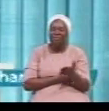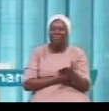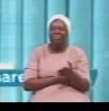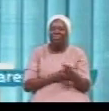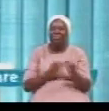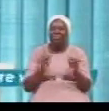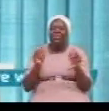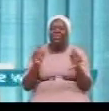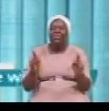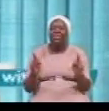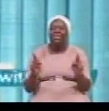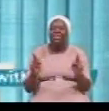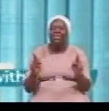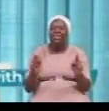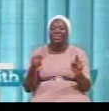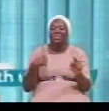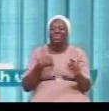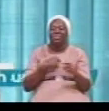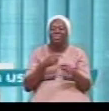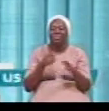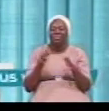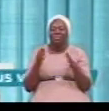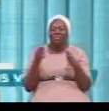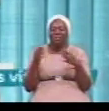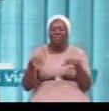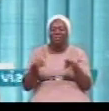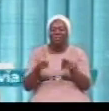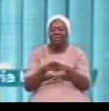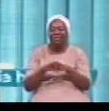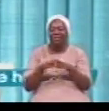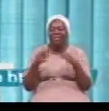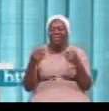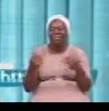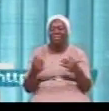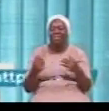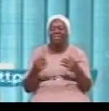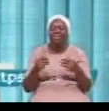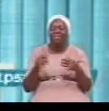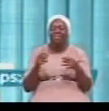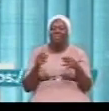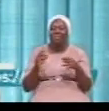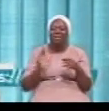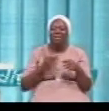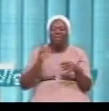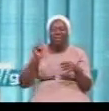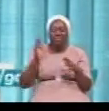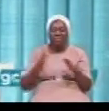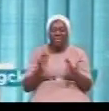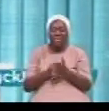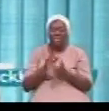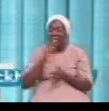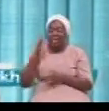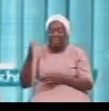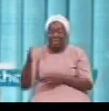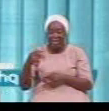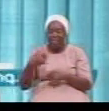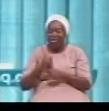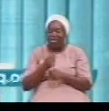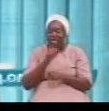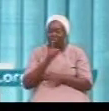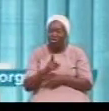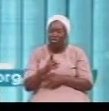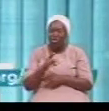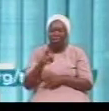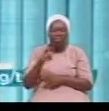Okay. We're going to round off now. Please, our testifiers who are there, I want to plead with you. Ensure